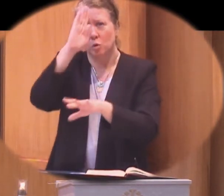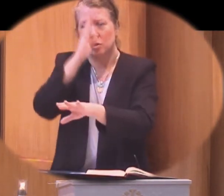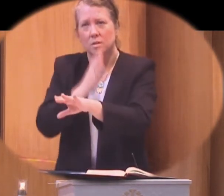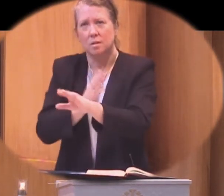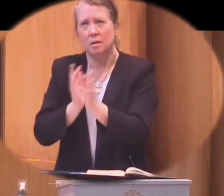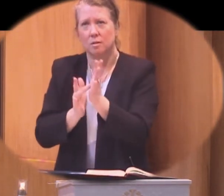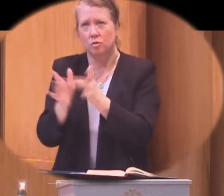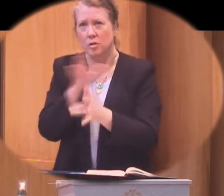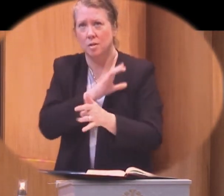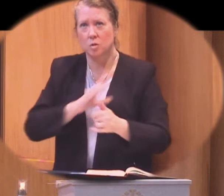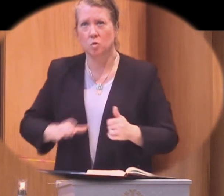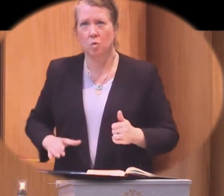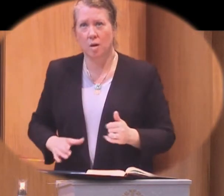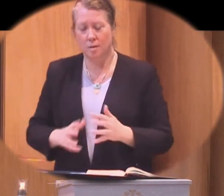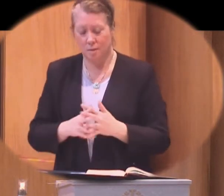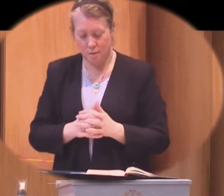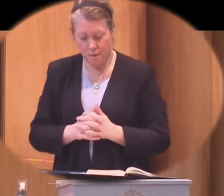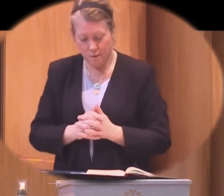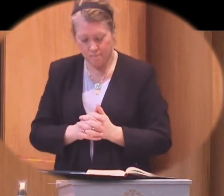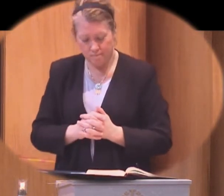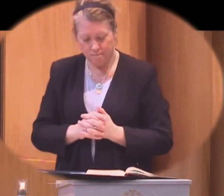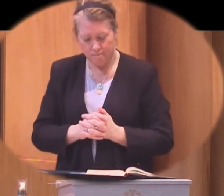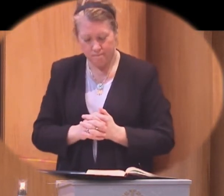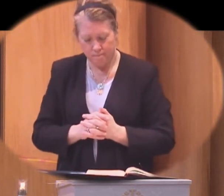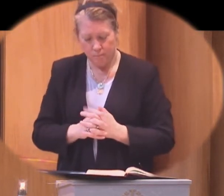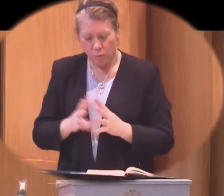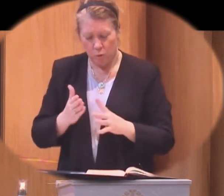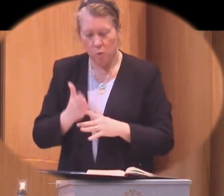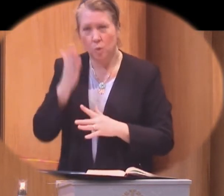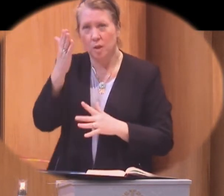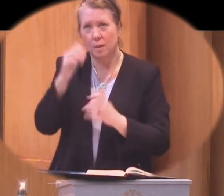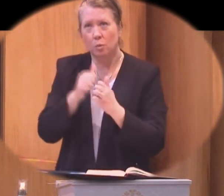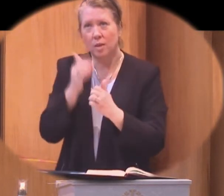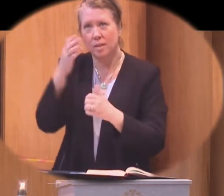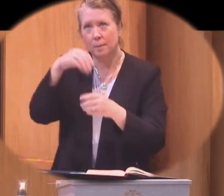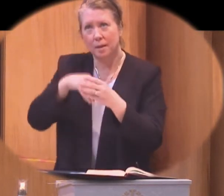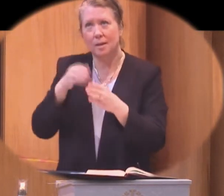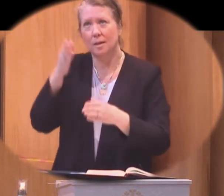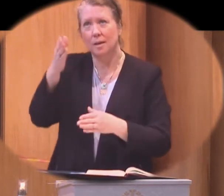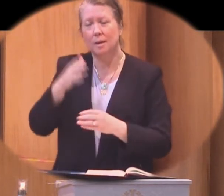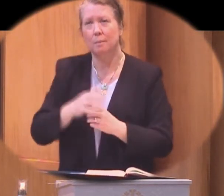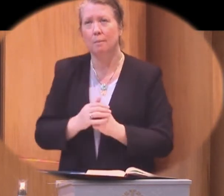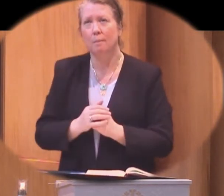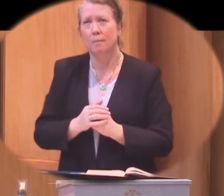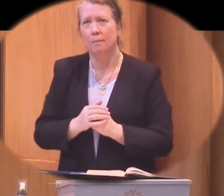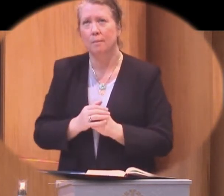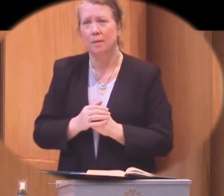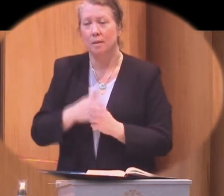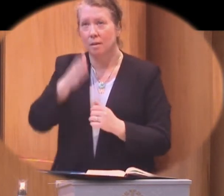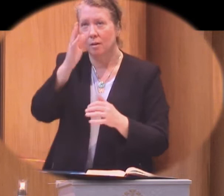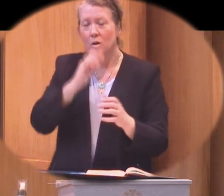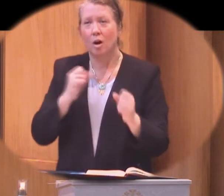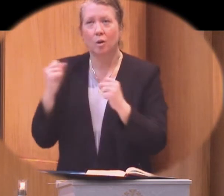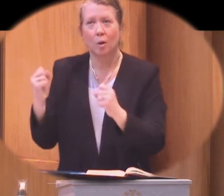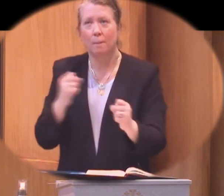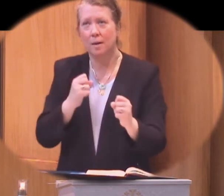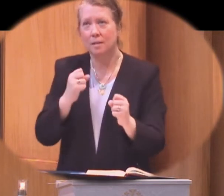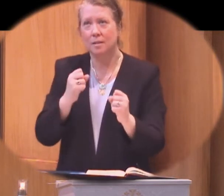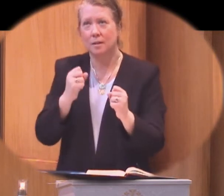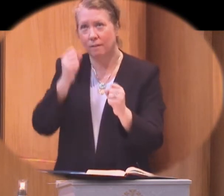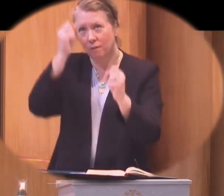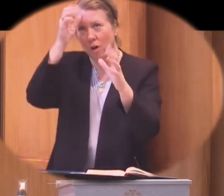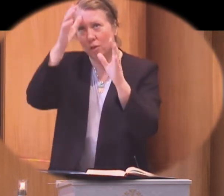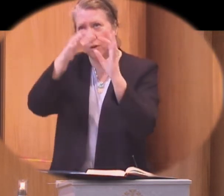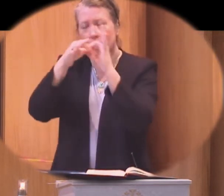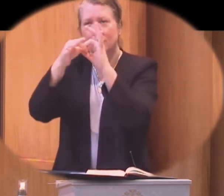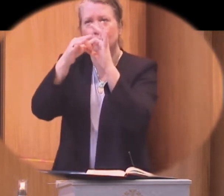Jesus Christ. Through him and with him and in him, O God, Almighty Father, in the unity of